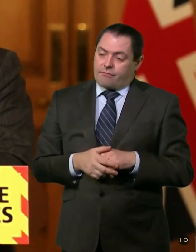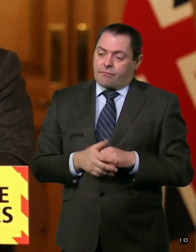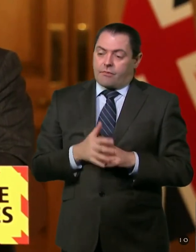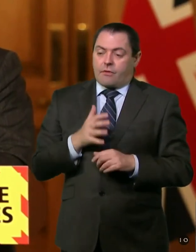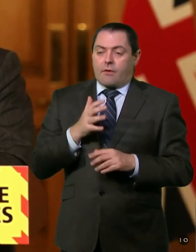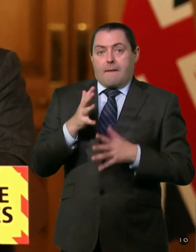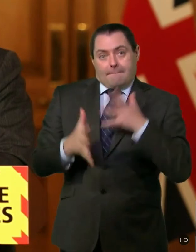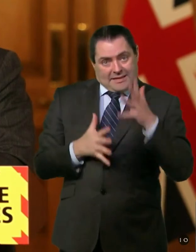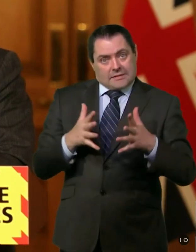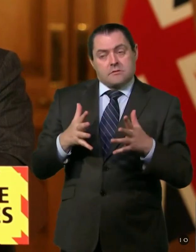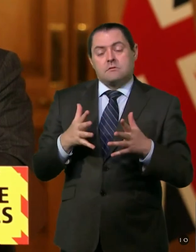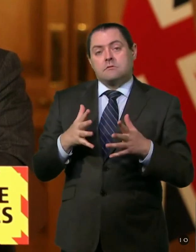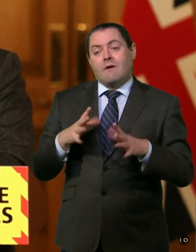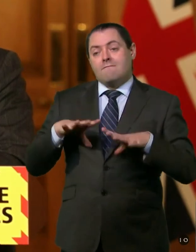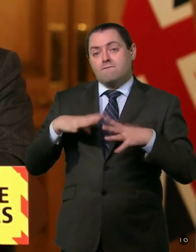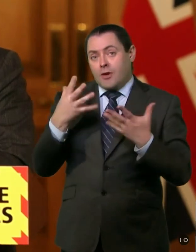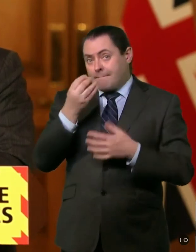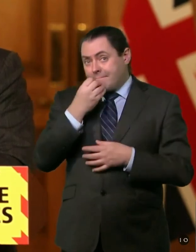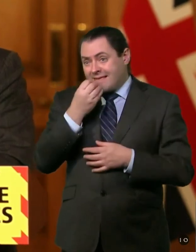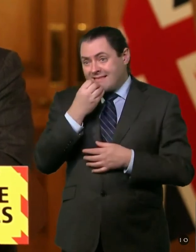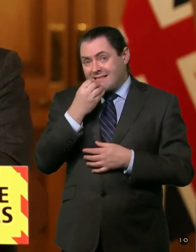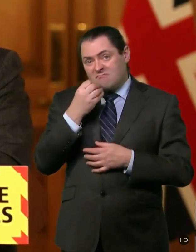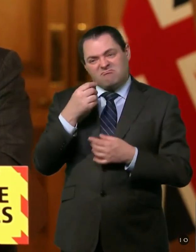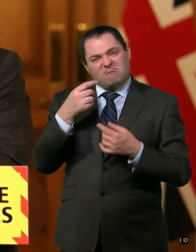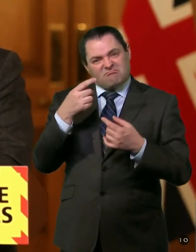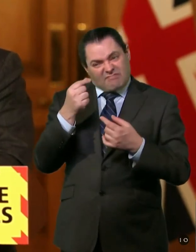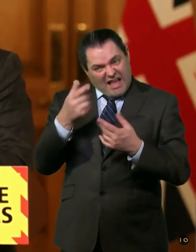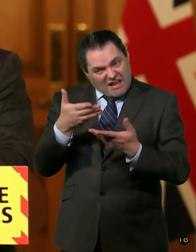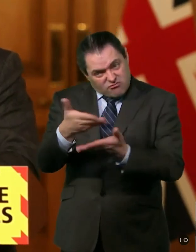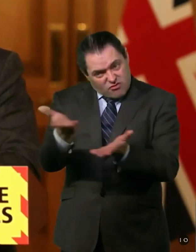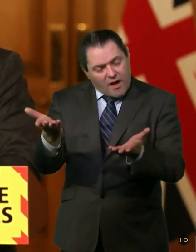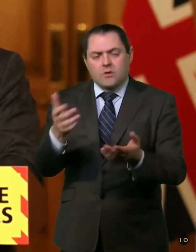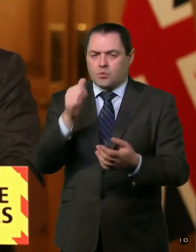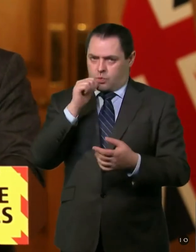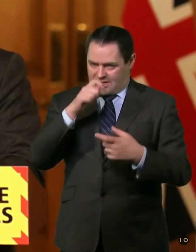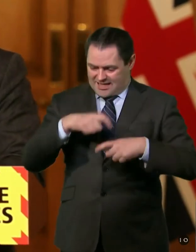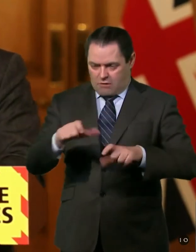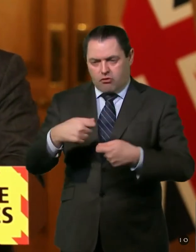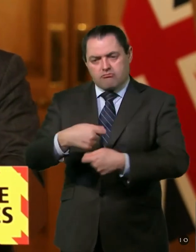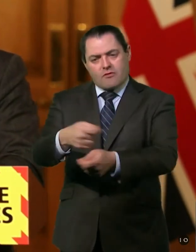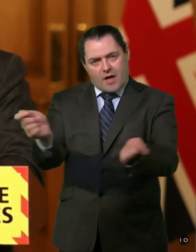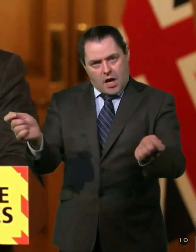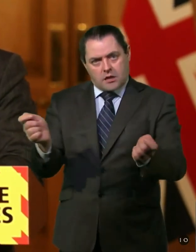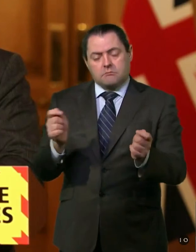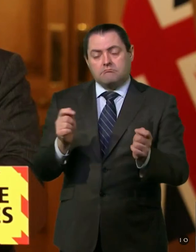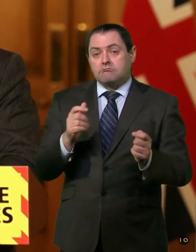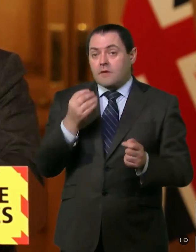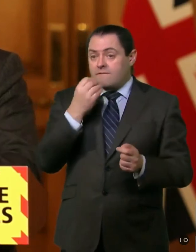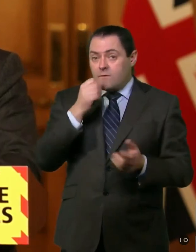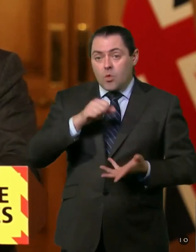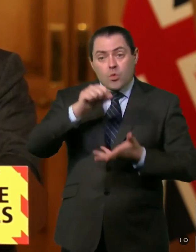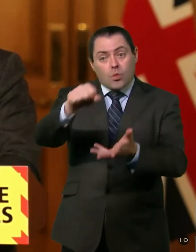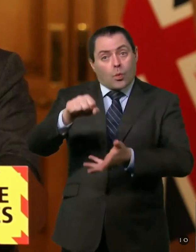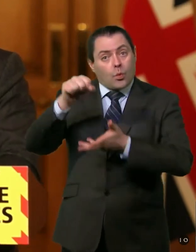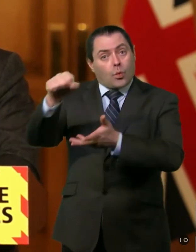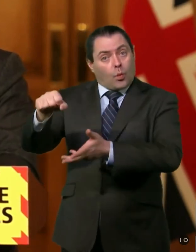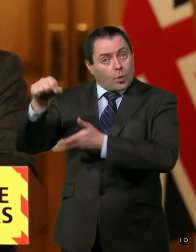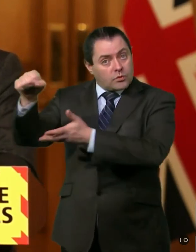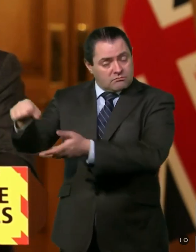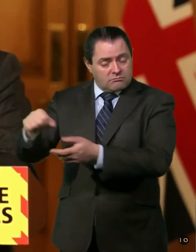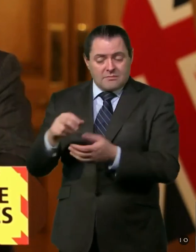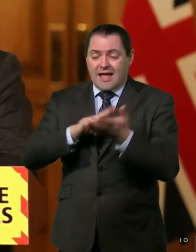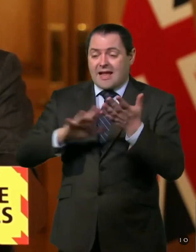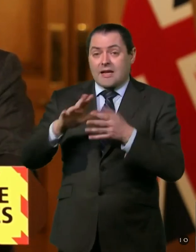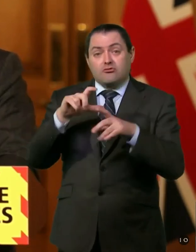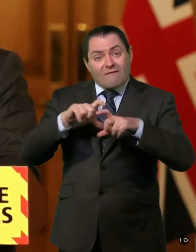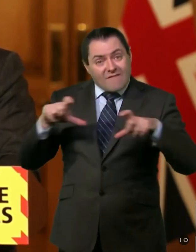eligible children not in school, including food parcels and the national voucher scheme, until those pupils have returned to